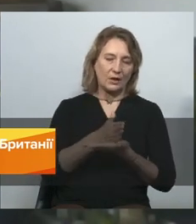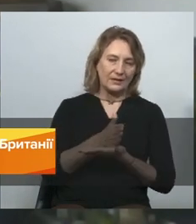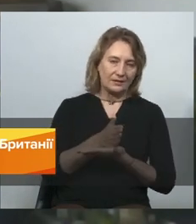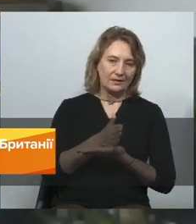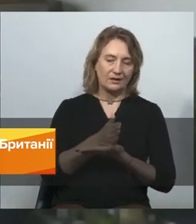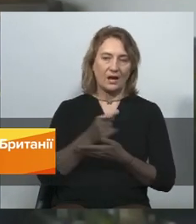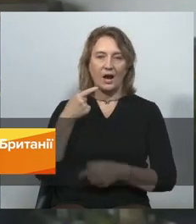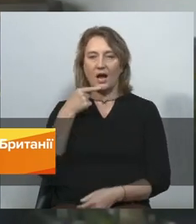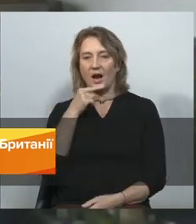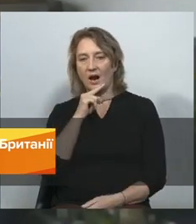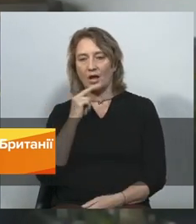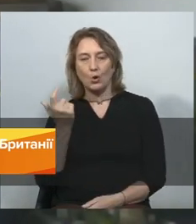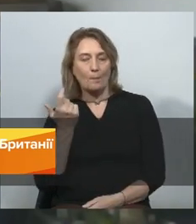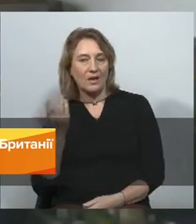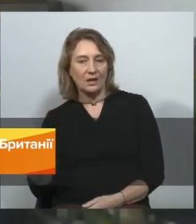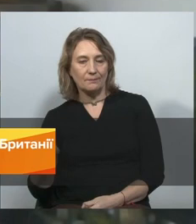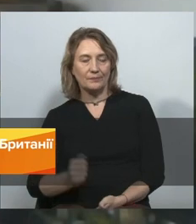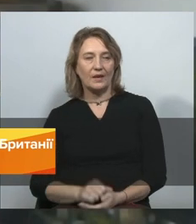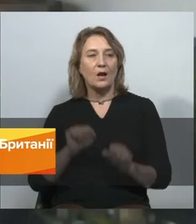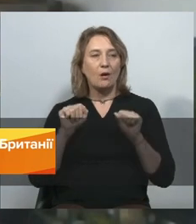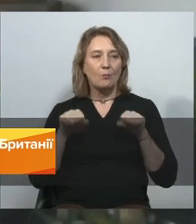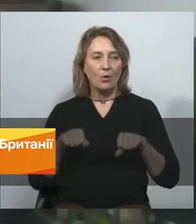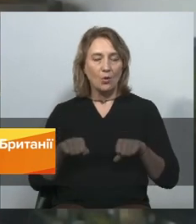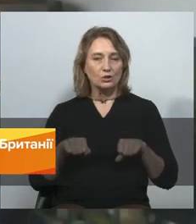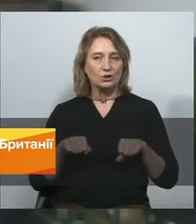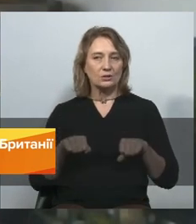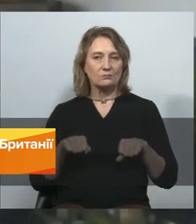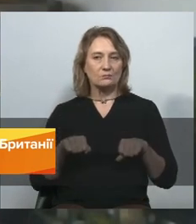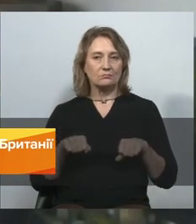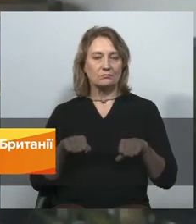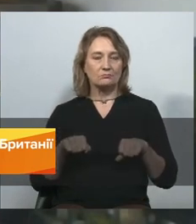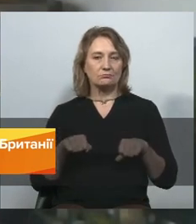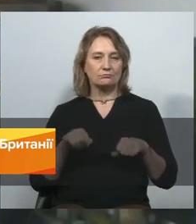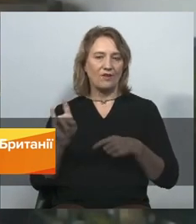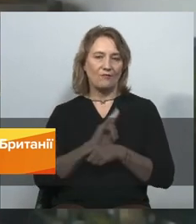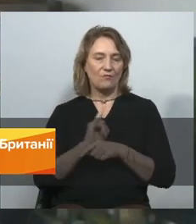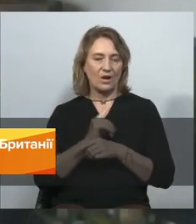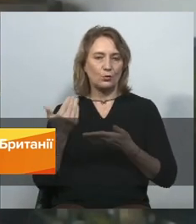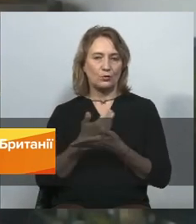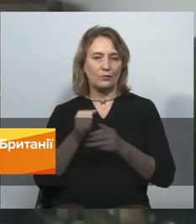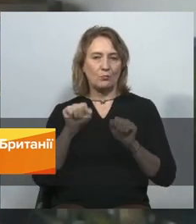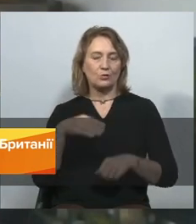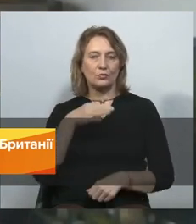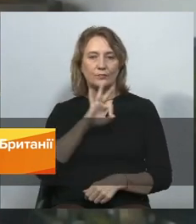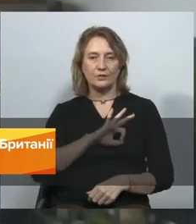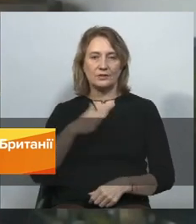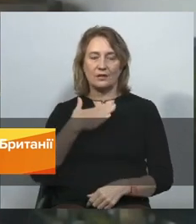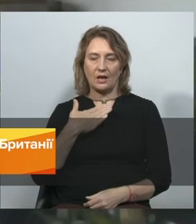with our own sort of personal biases and prejudices. It can affect us with silly things, as like, for example,